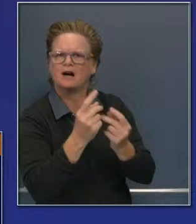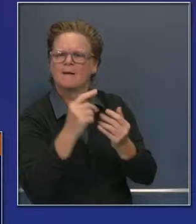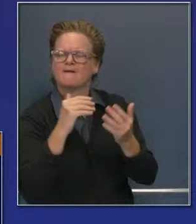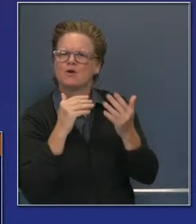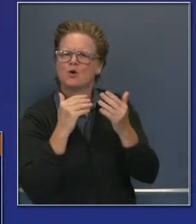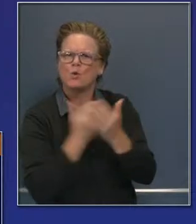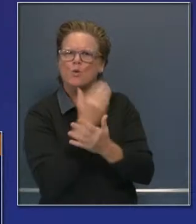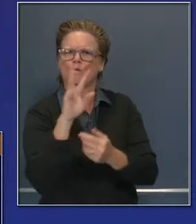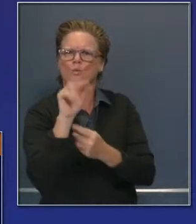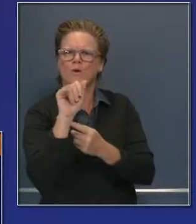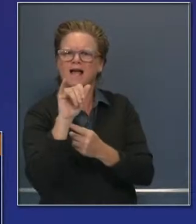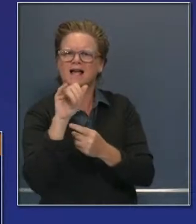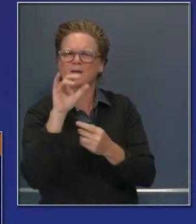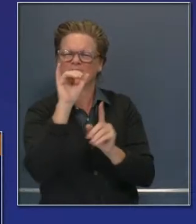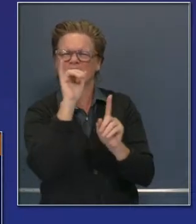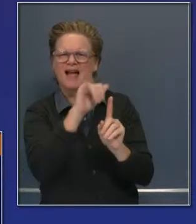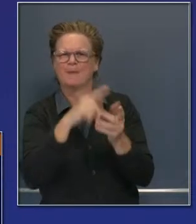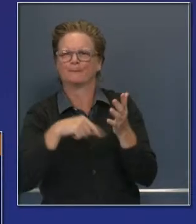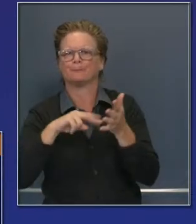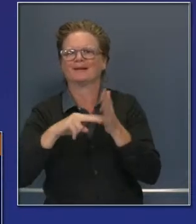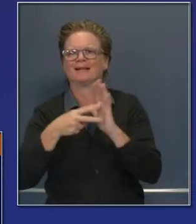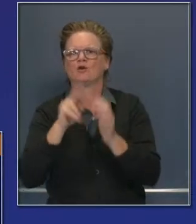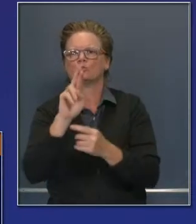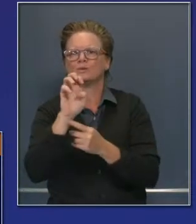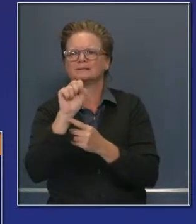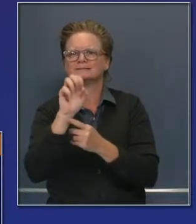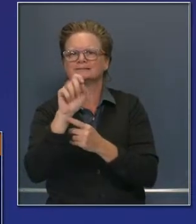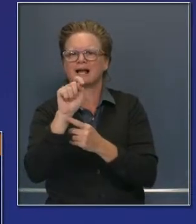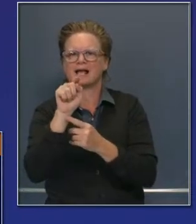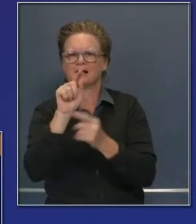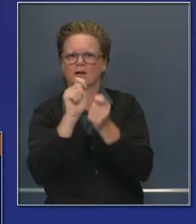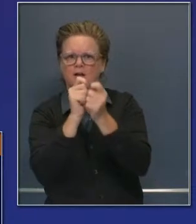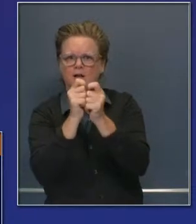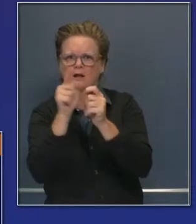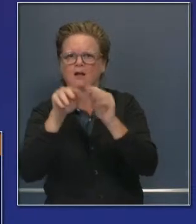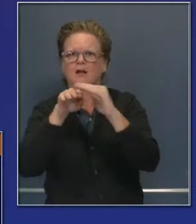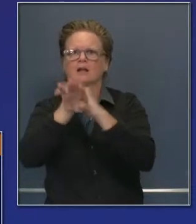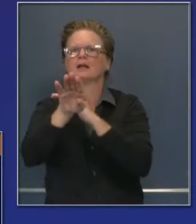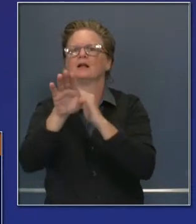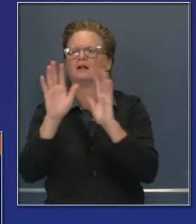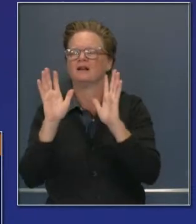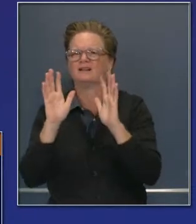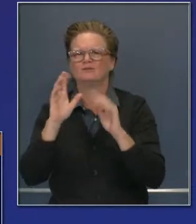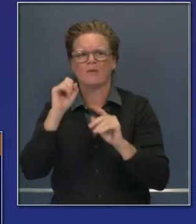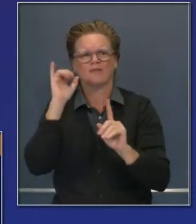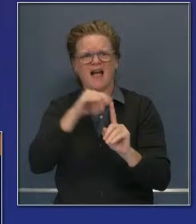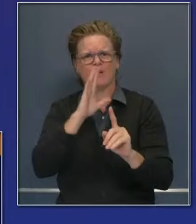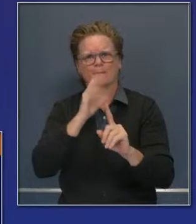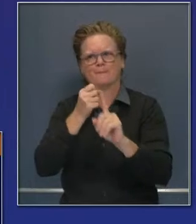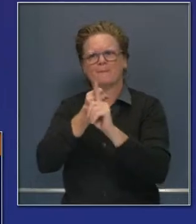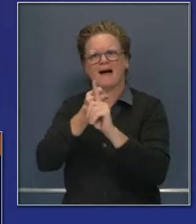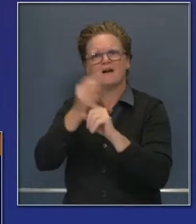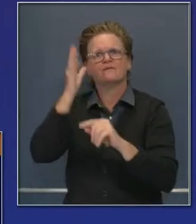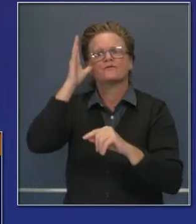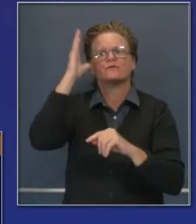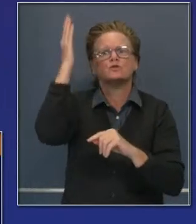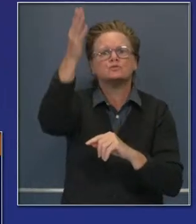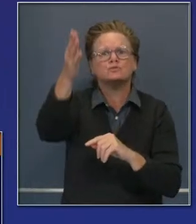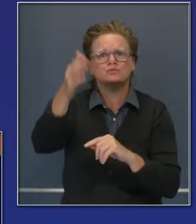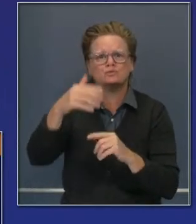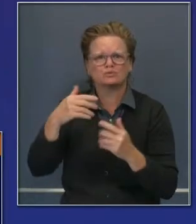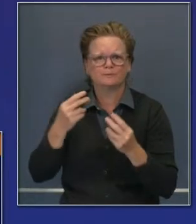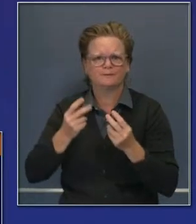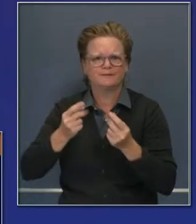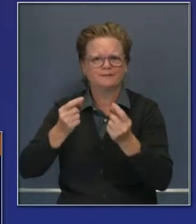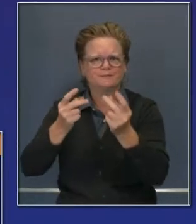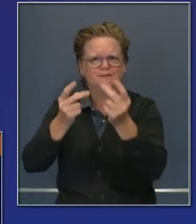process better in the medium and long term, but begin to substantially address the backlog over the next 90 to 100